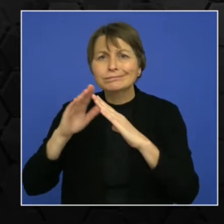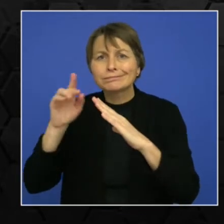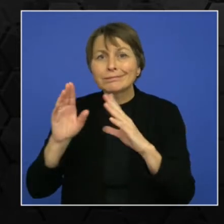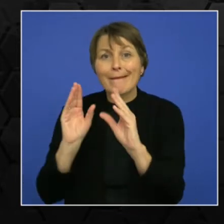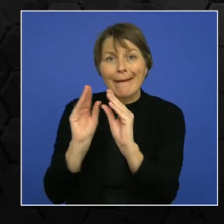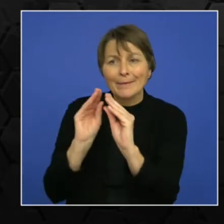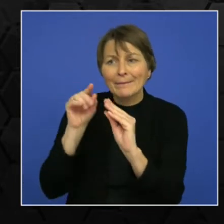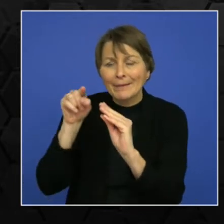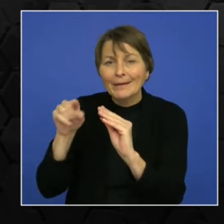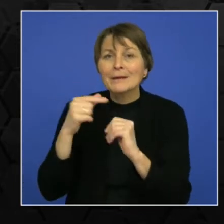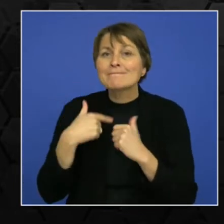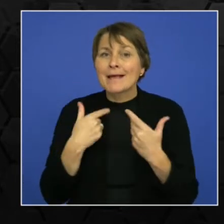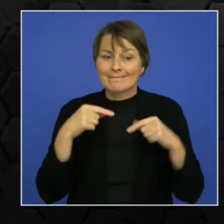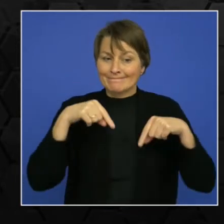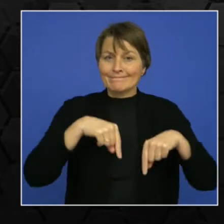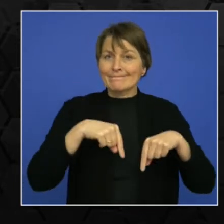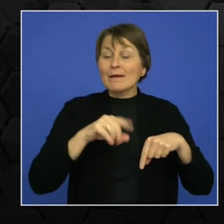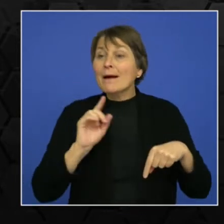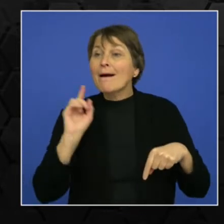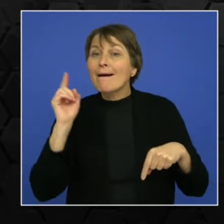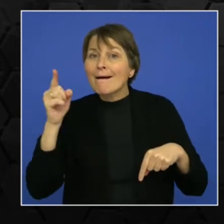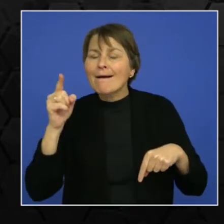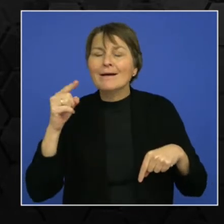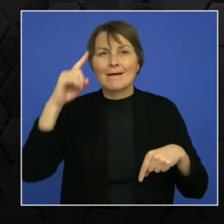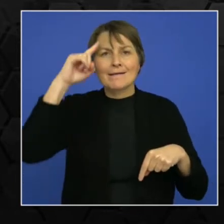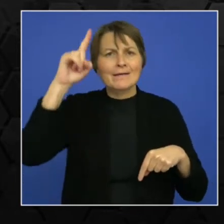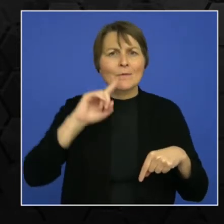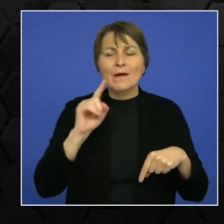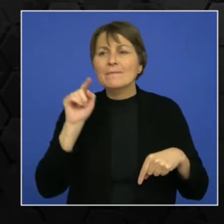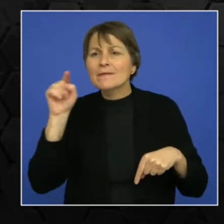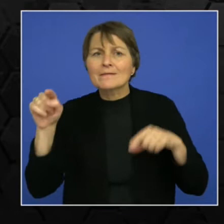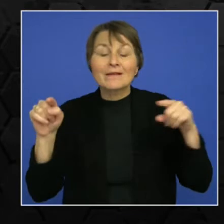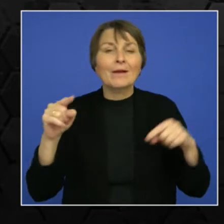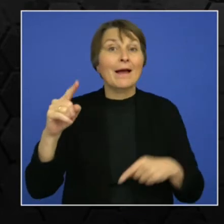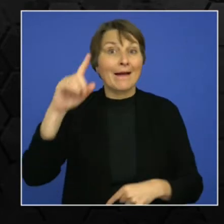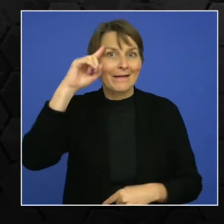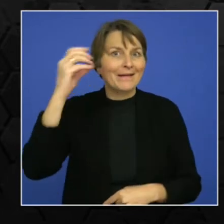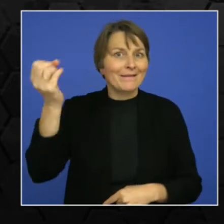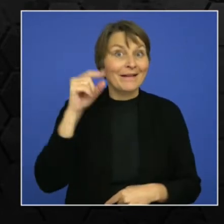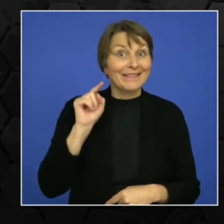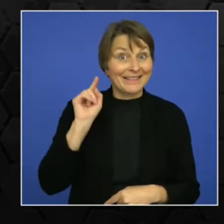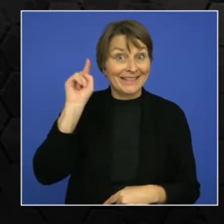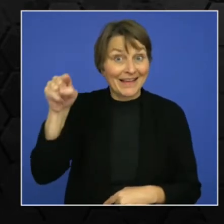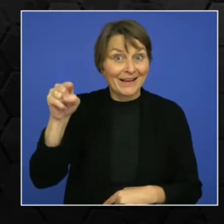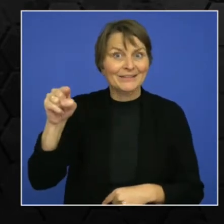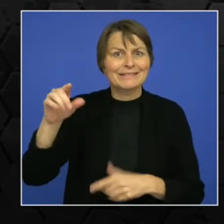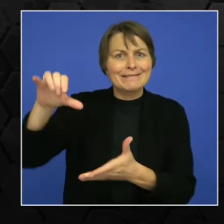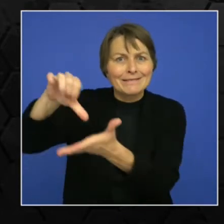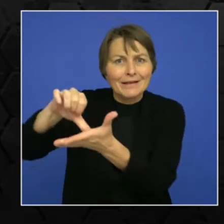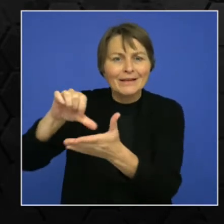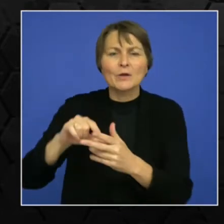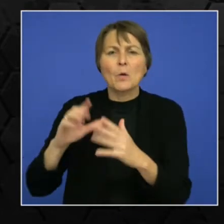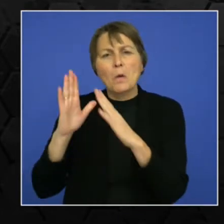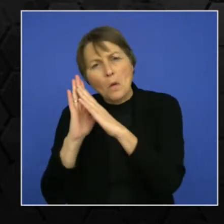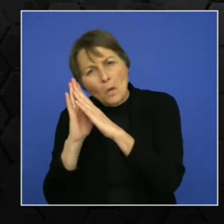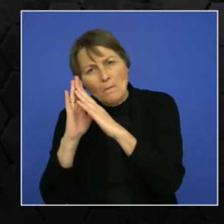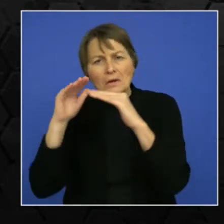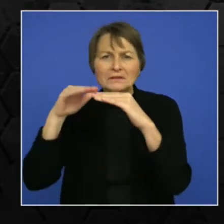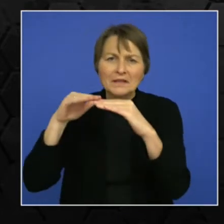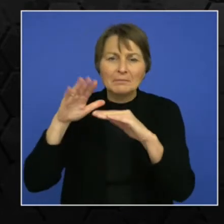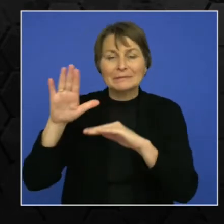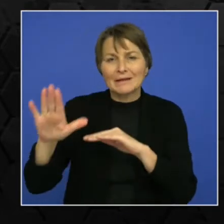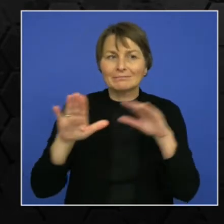what this is basically does is like it will recommend, or it will give you some recommendations which are providing some